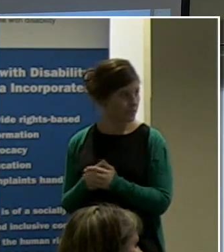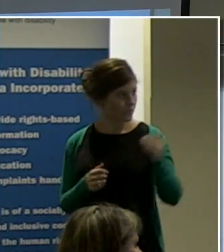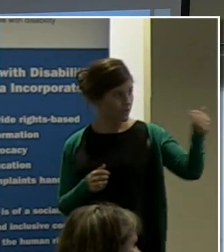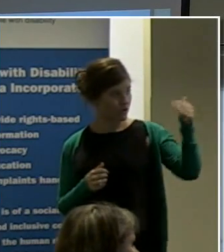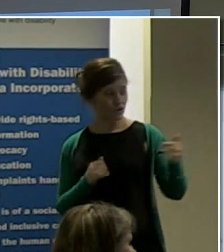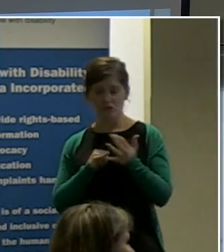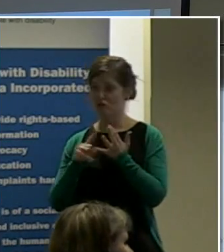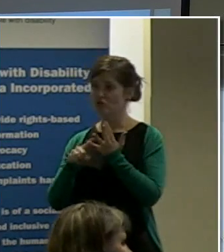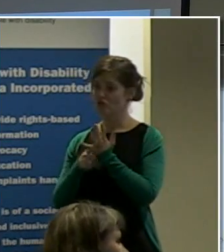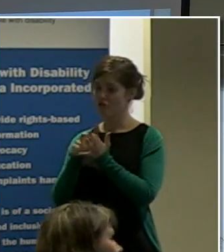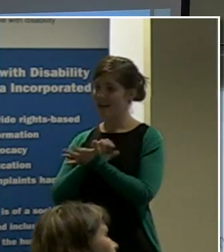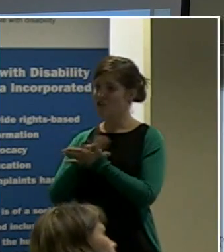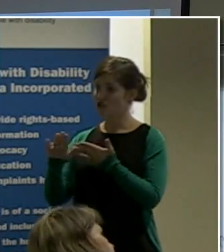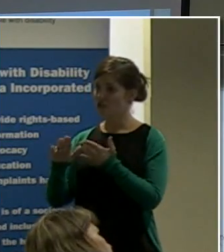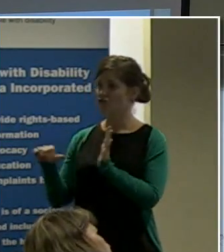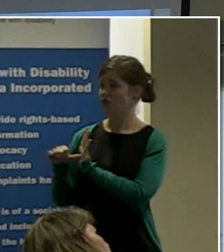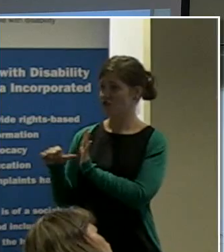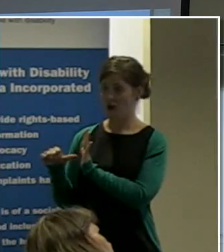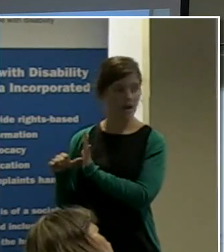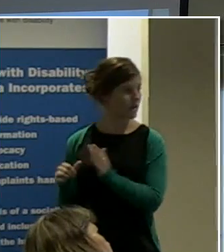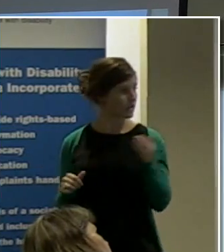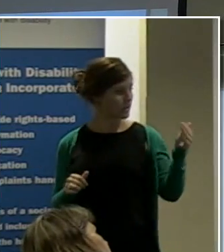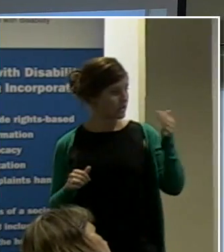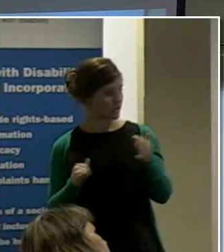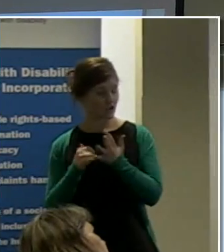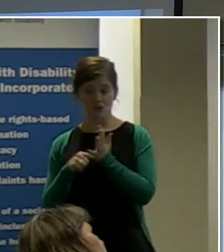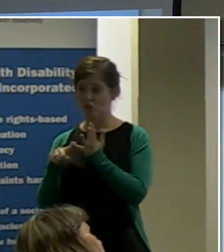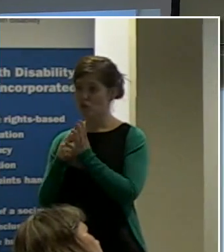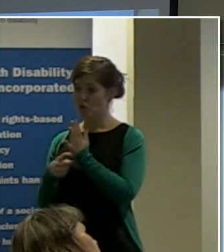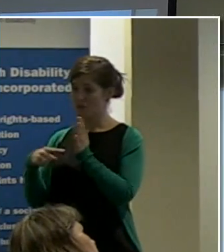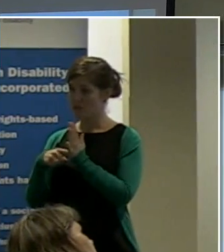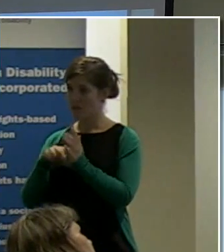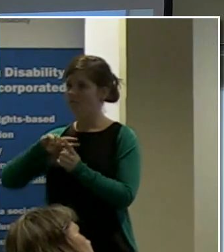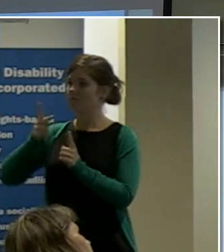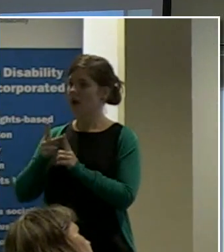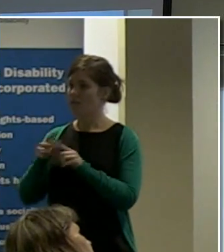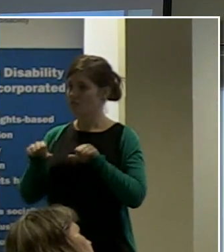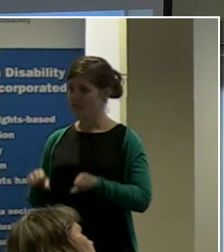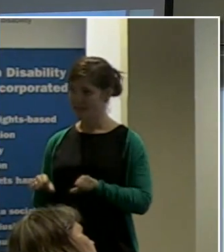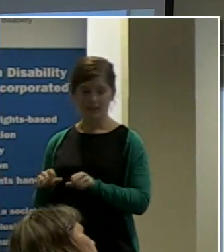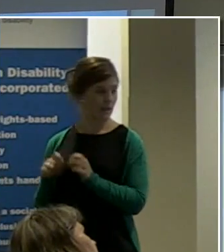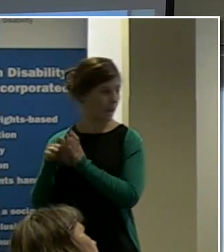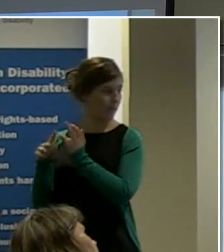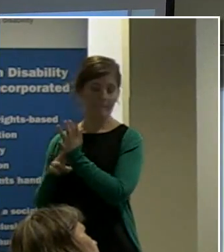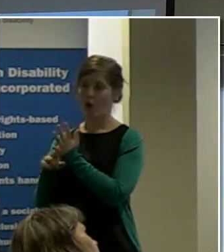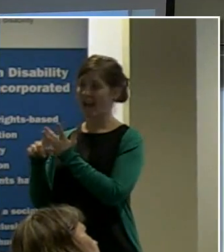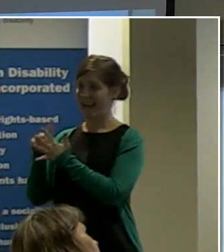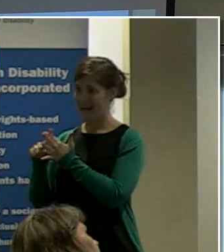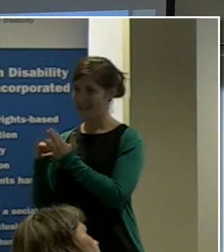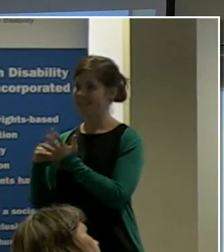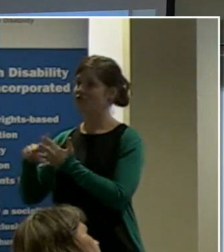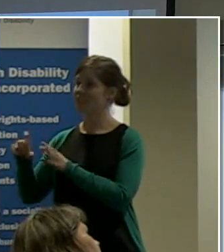Suresh Rajan, the treasurer, Stuart Morby, the vice president, and Bonnie Millen, our secretary. At this